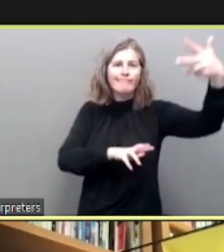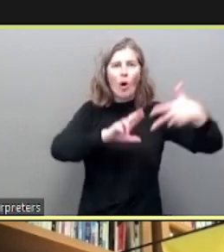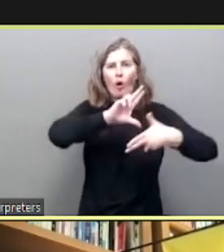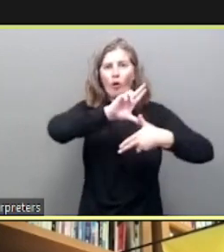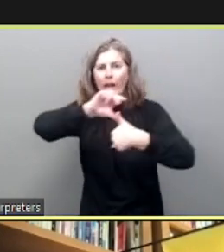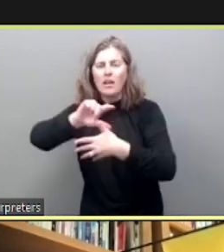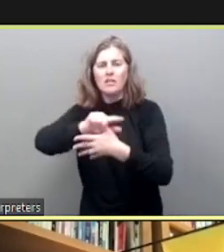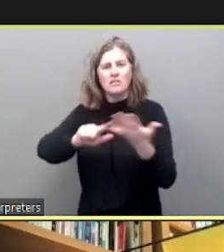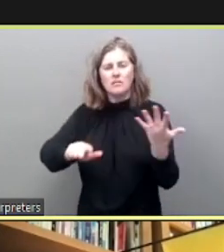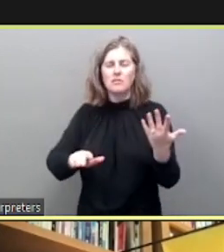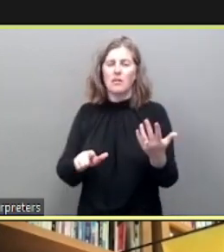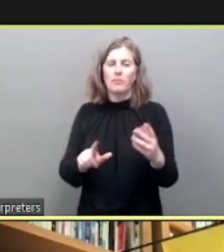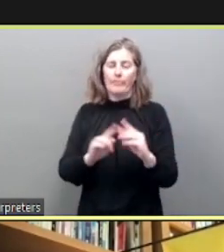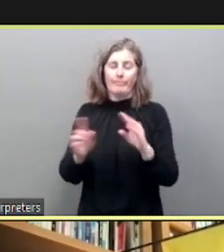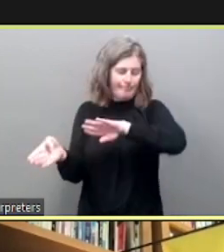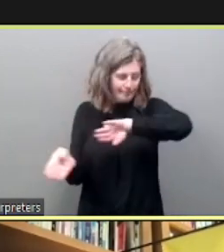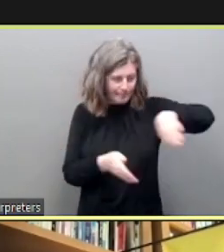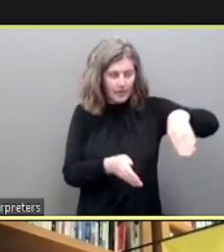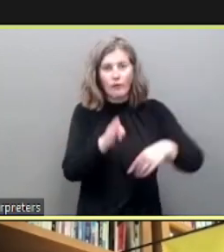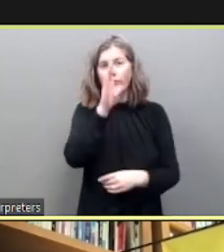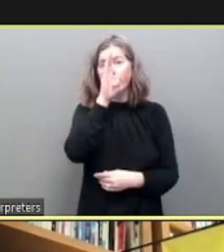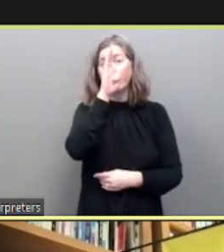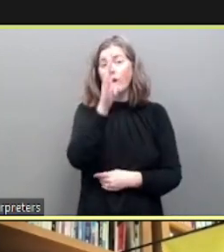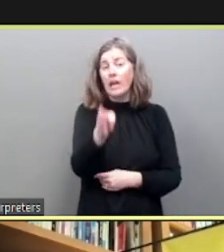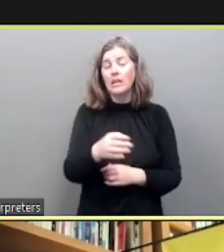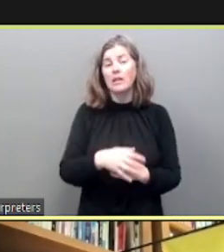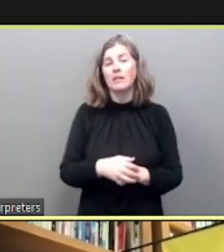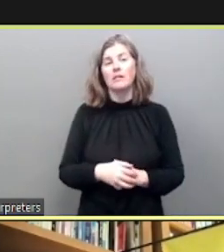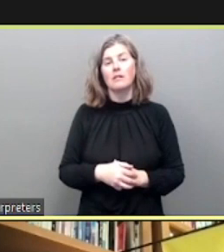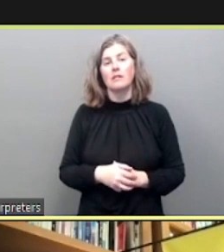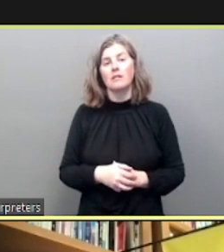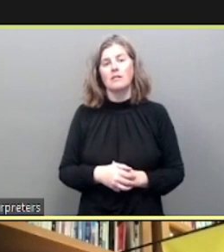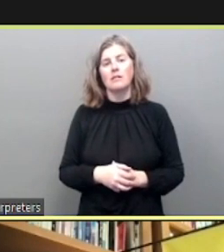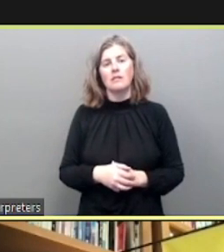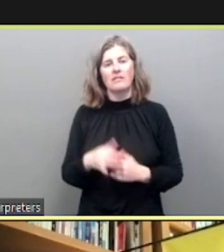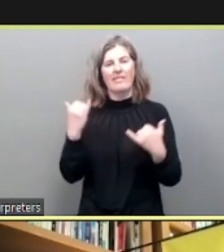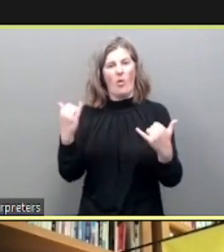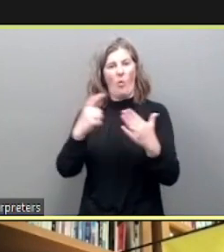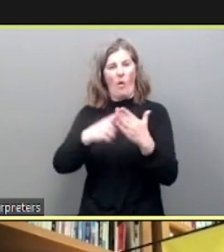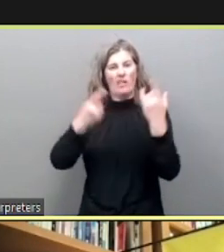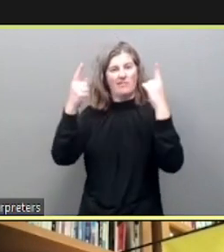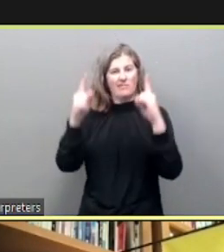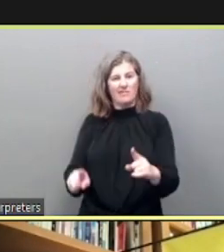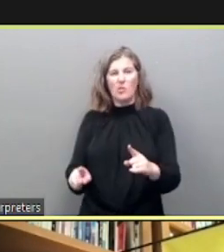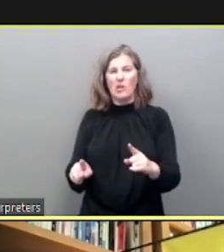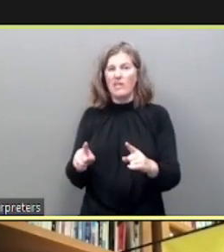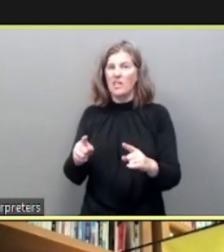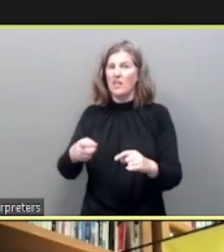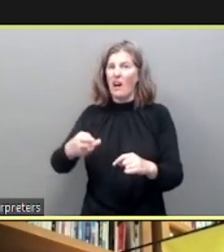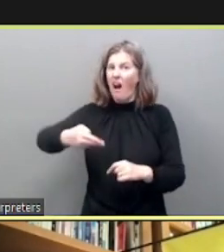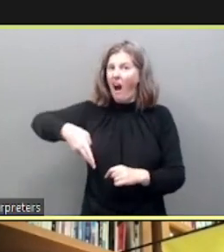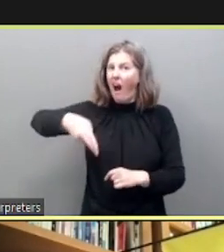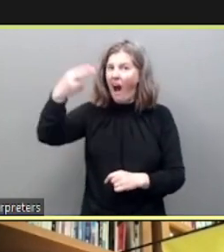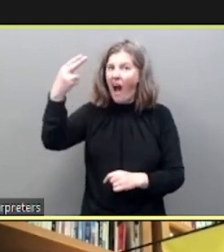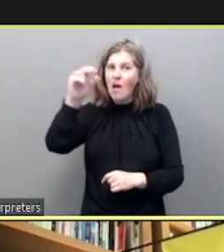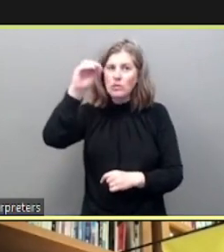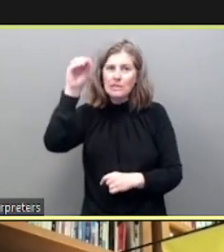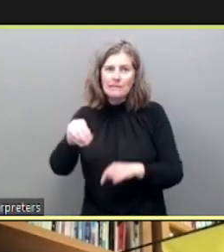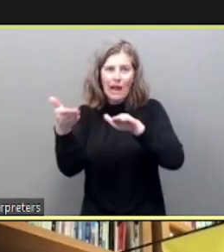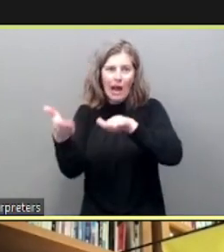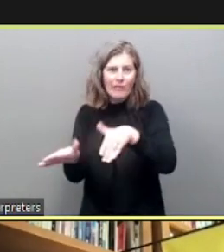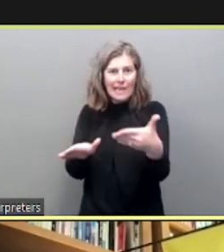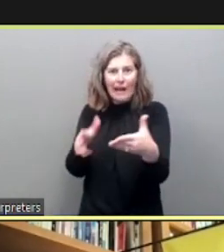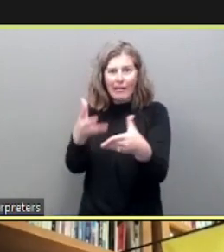COVID, frankly, is both pervasive and has a significantly high mortality rate to move it into